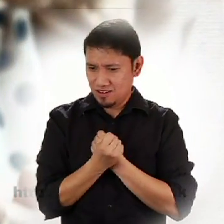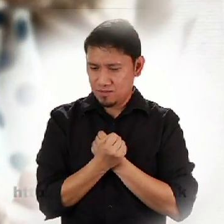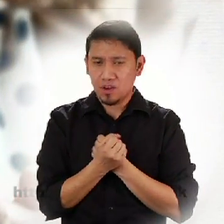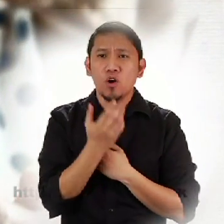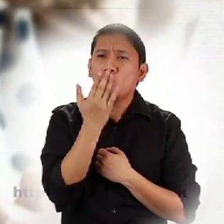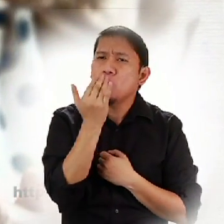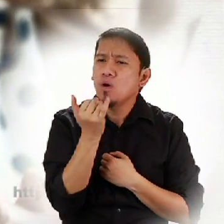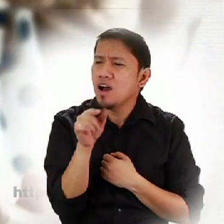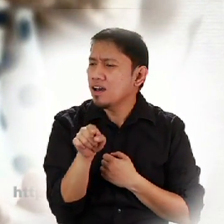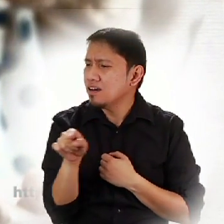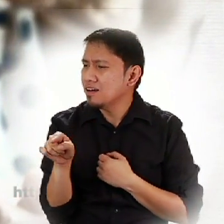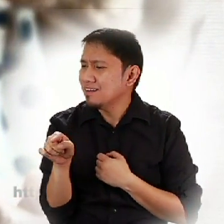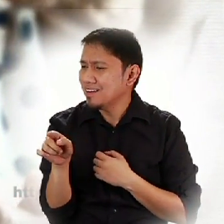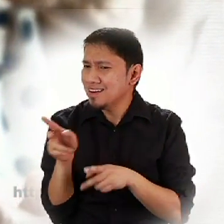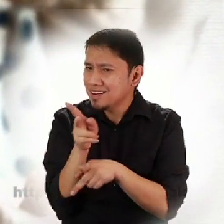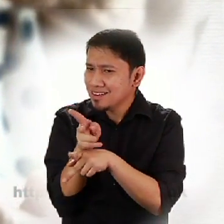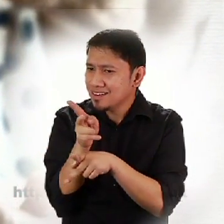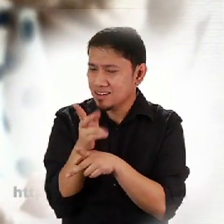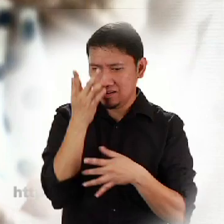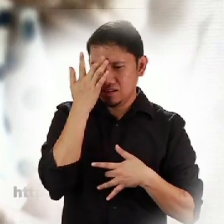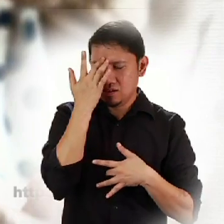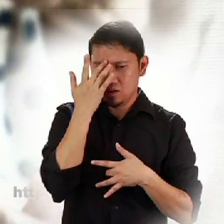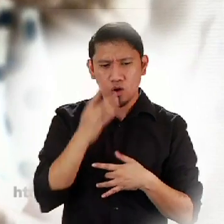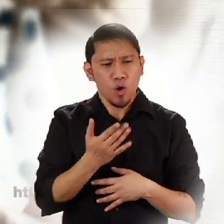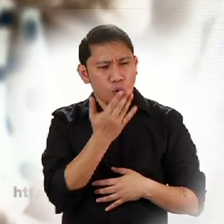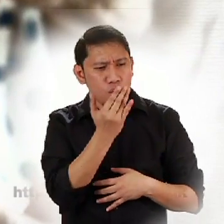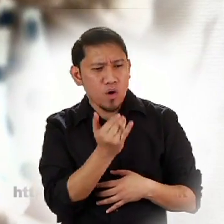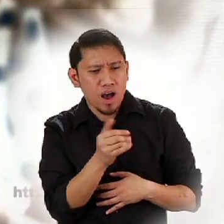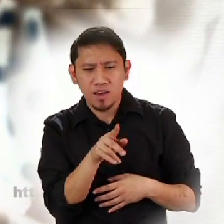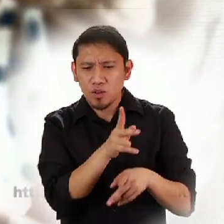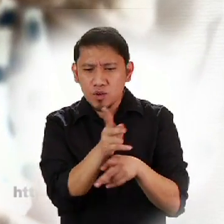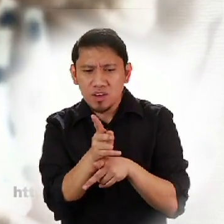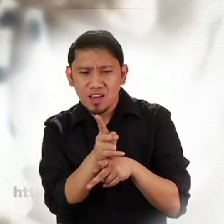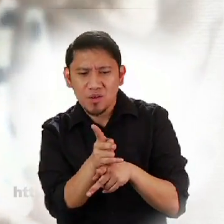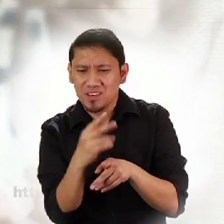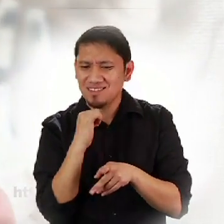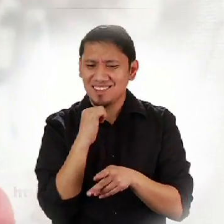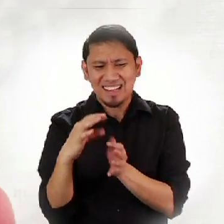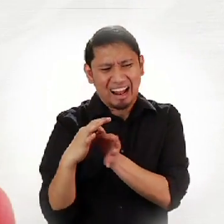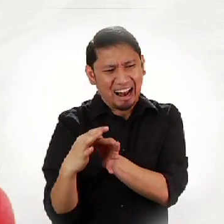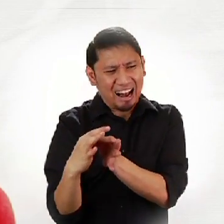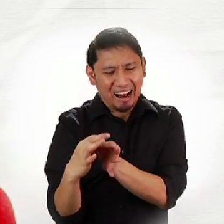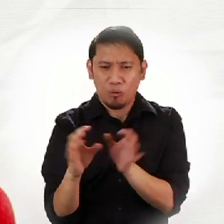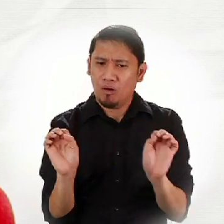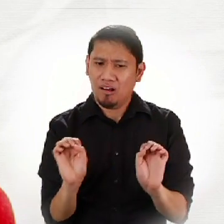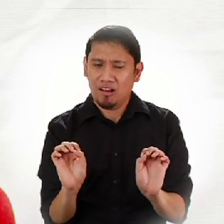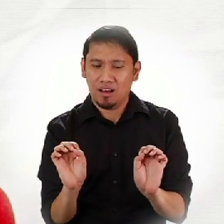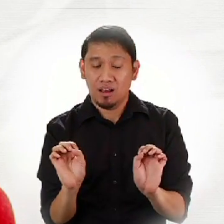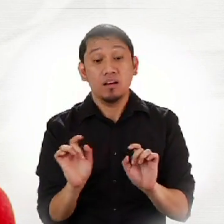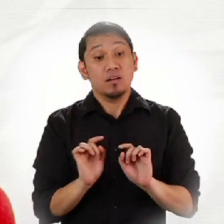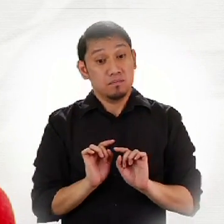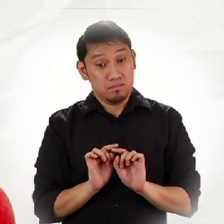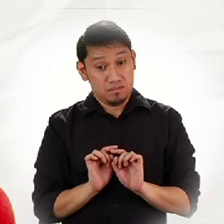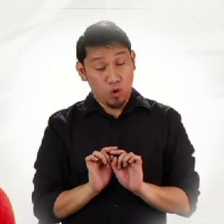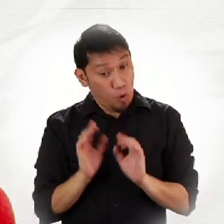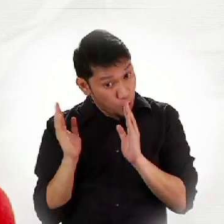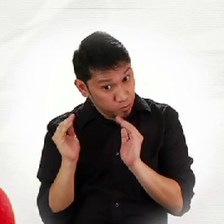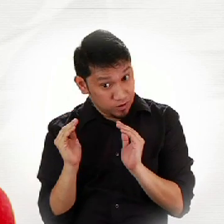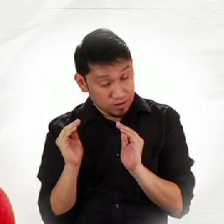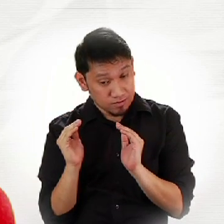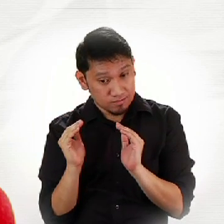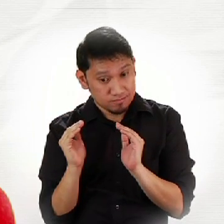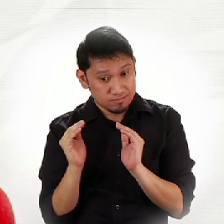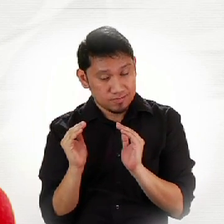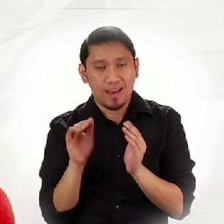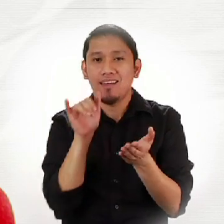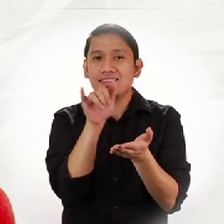do they care for the sick? Why do they care for people who are not related to them? And hopefully,